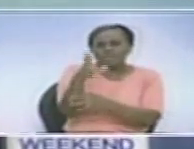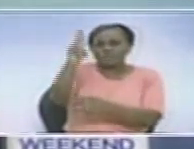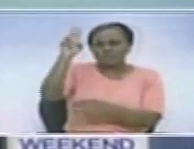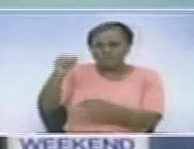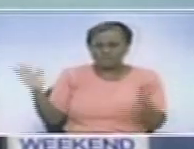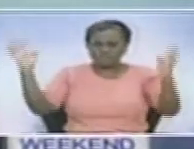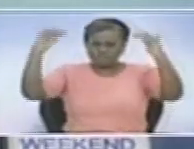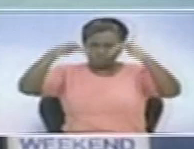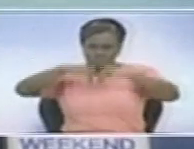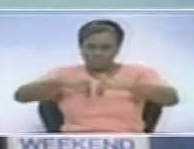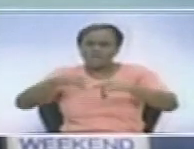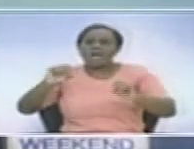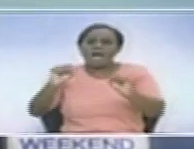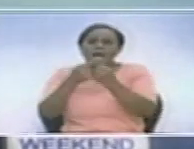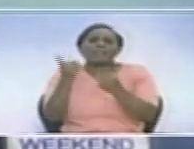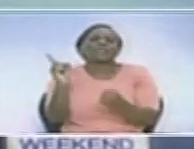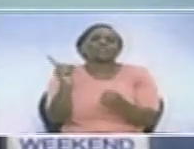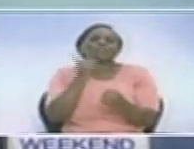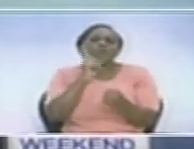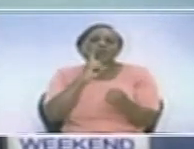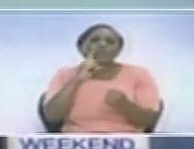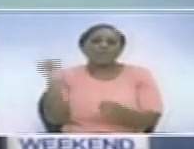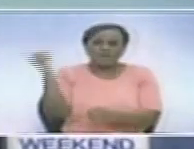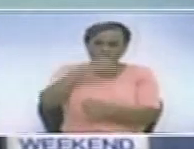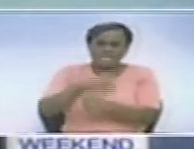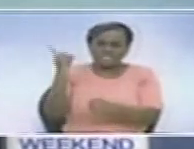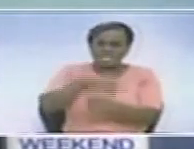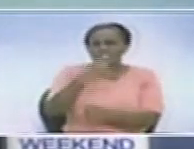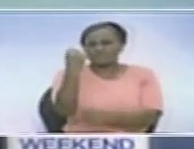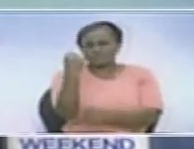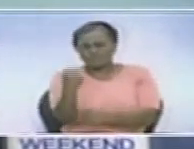convenes tomorrow for the next 5 days. Been speaking to Dr. Martin Kimani, who's Kenya's permanent